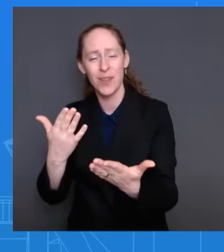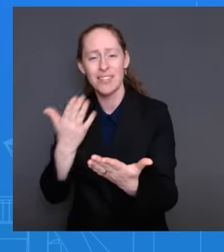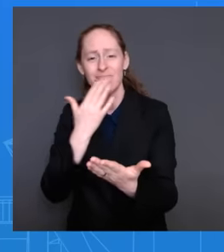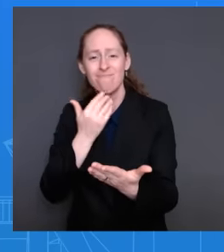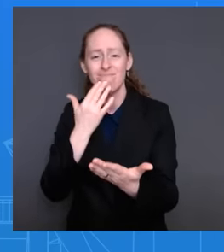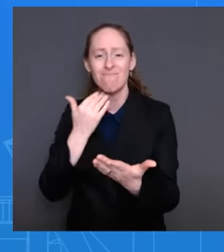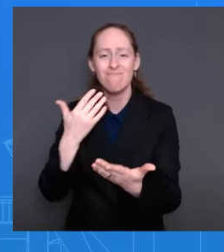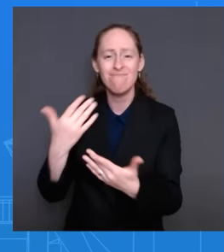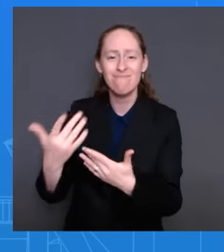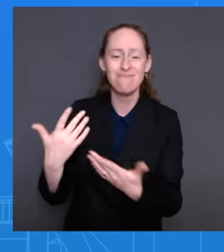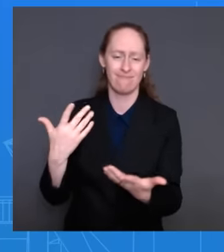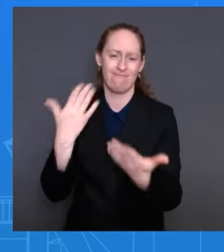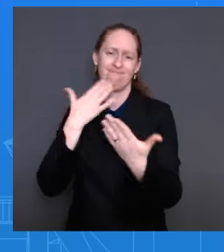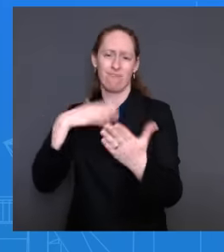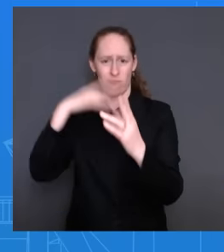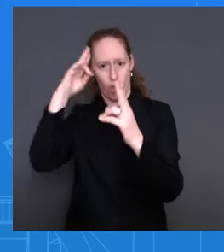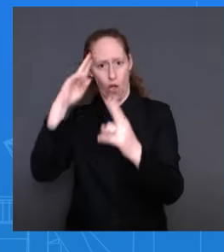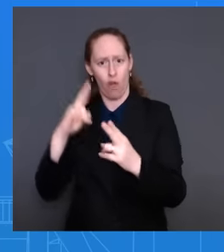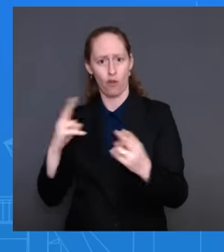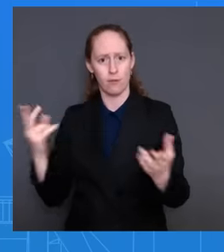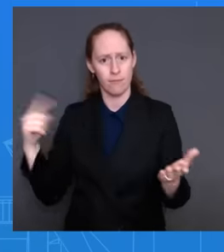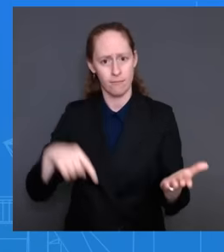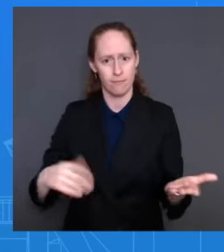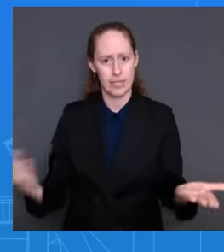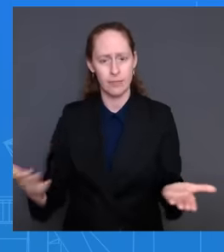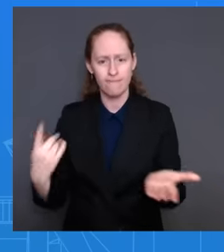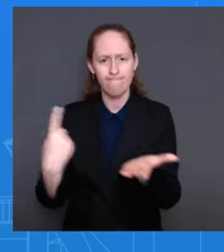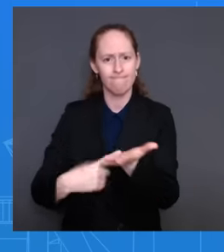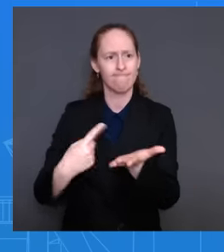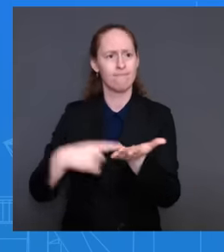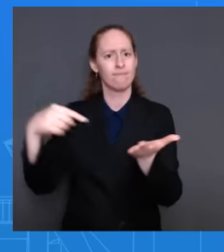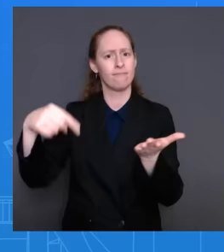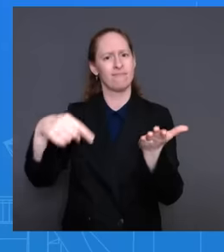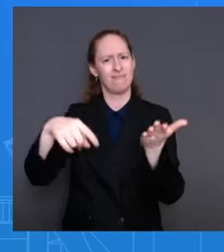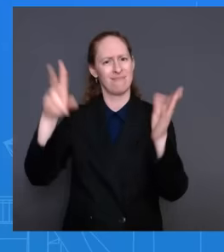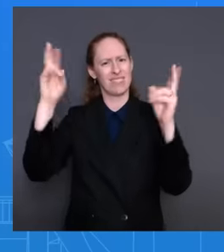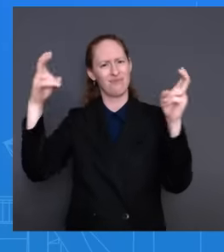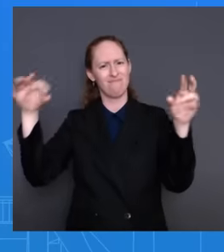of anti-Asian hate crimes, Asian inclusion, and diversity.